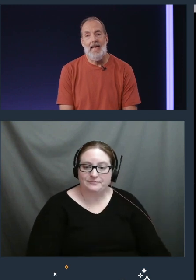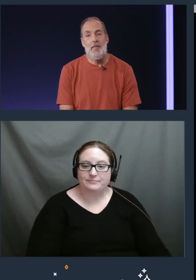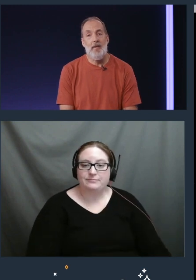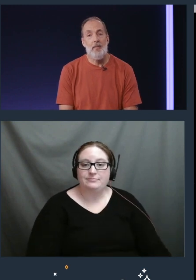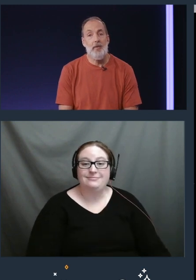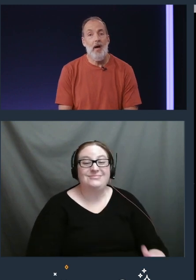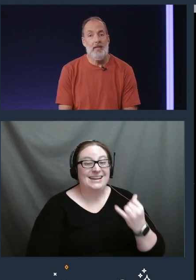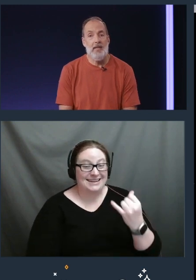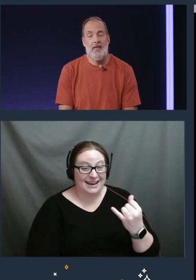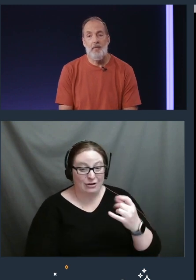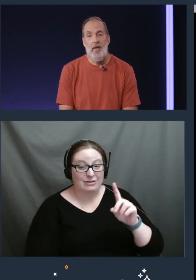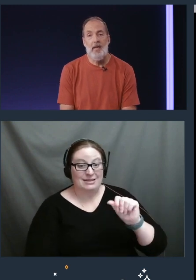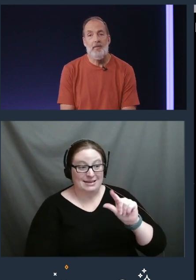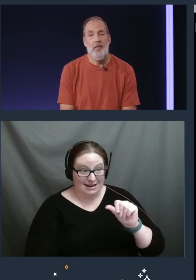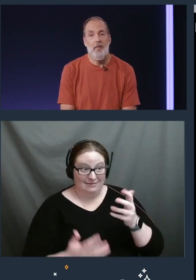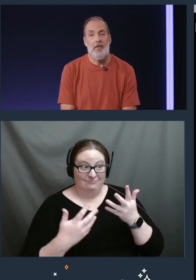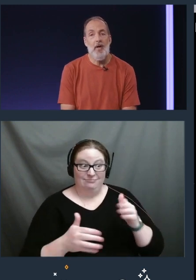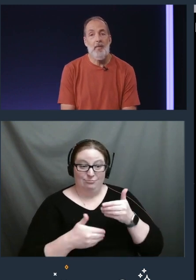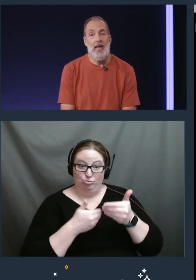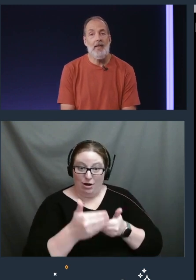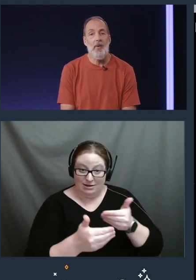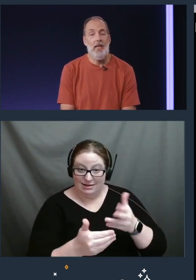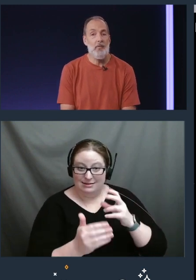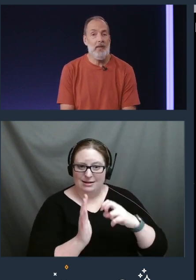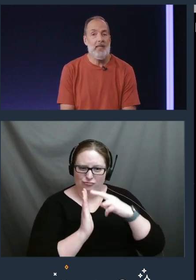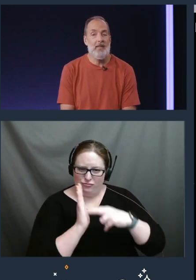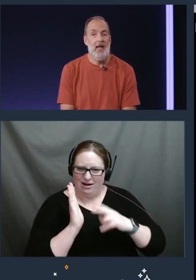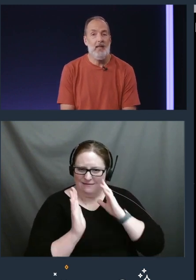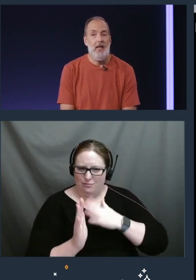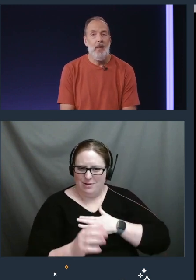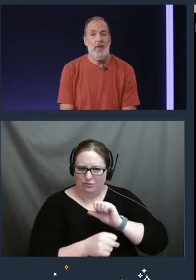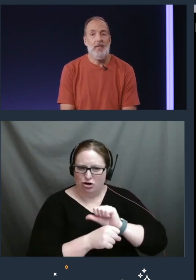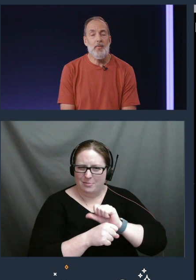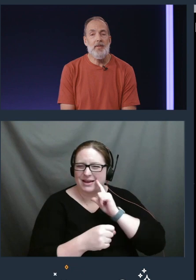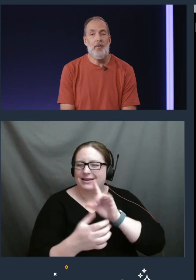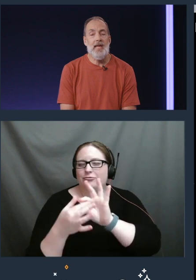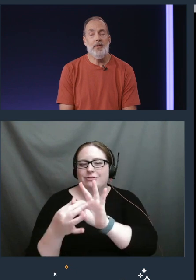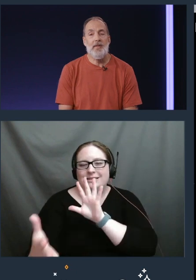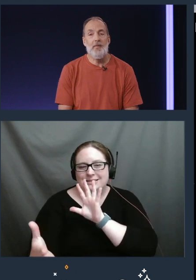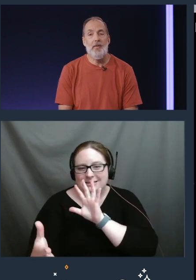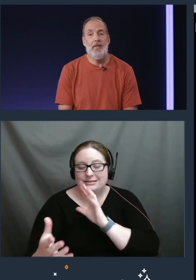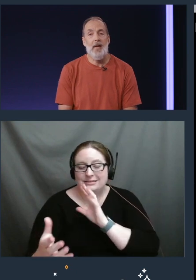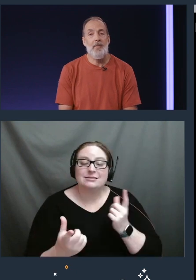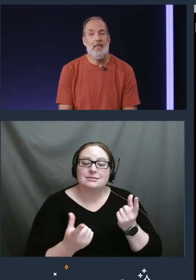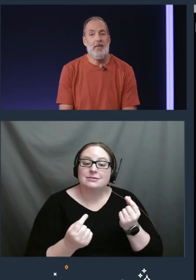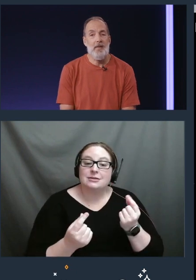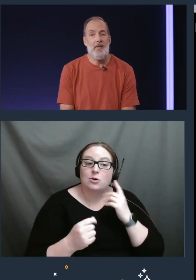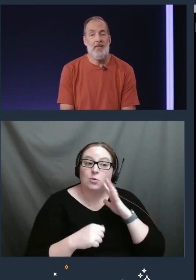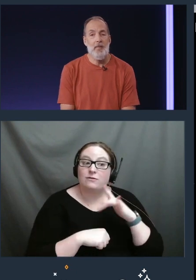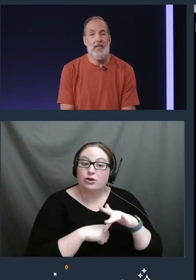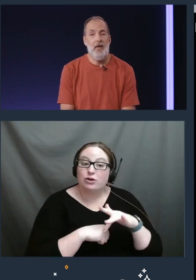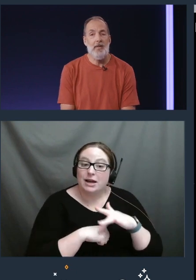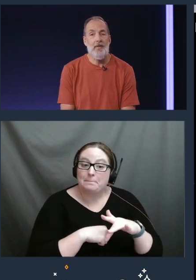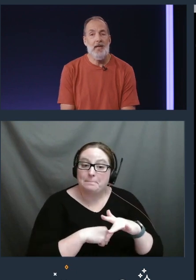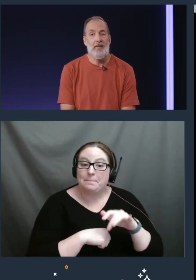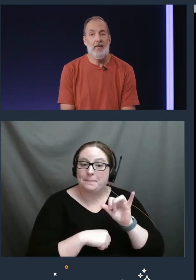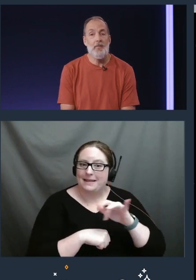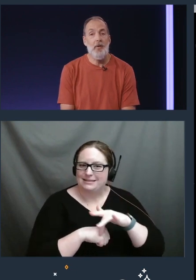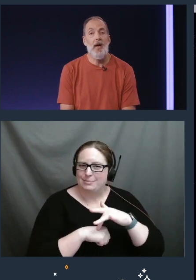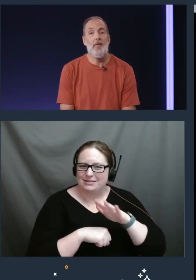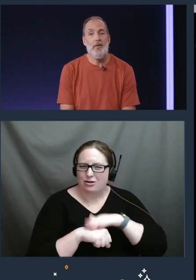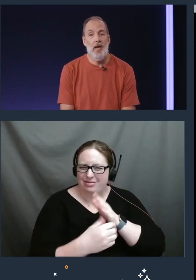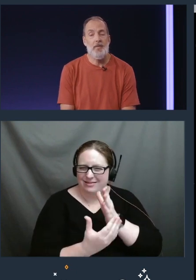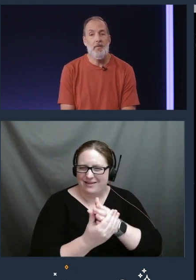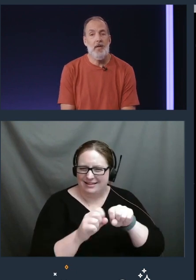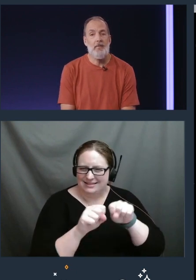data has been processed and read for my job, I can go ahead and release that. What this will do is actually free up the space on the file system